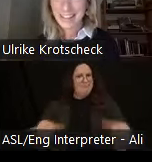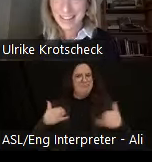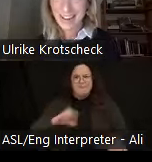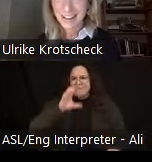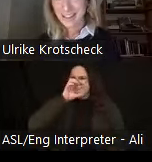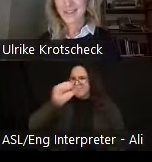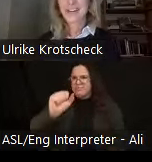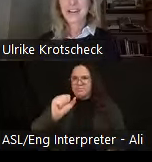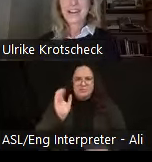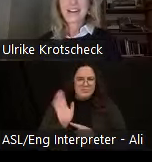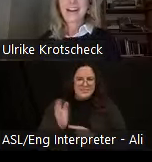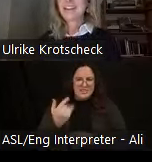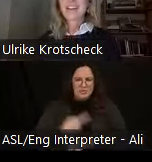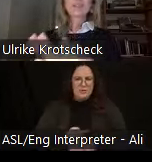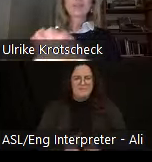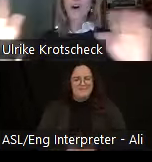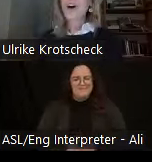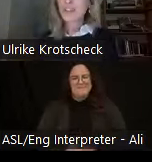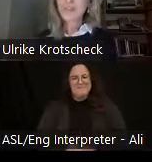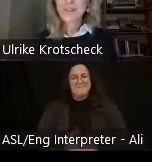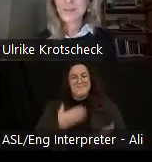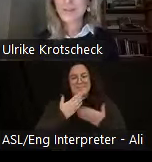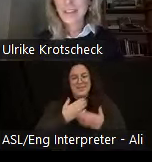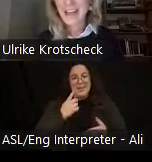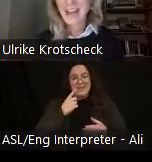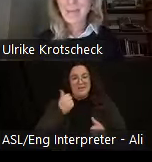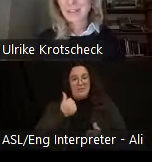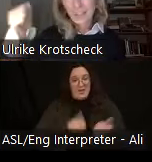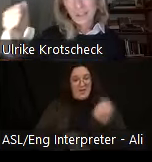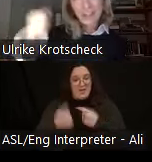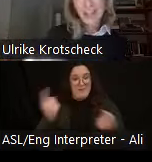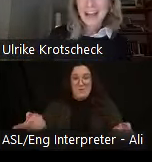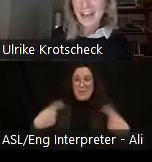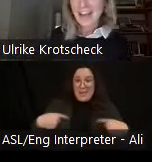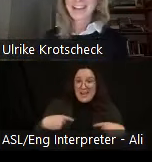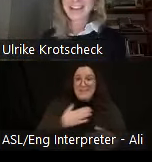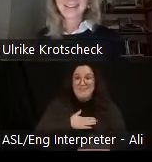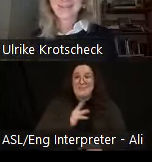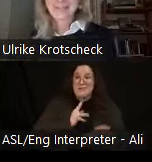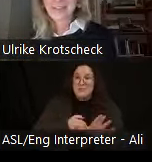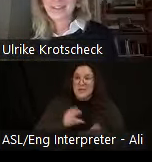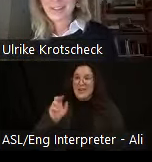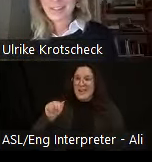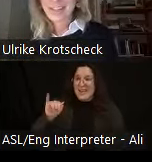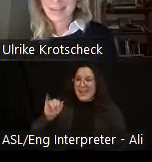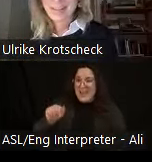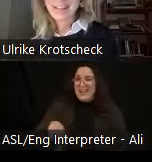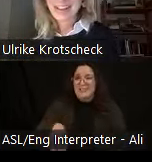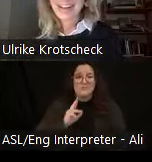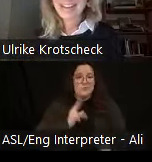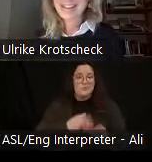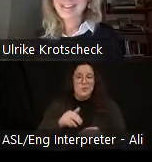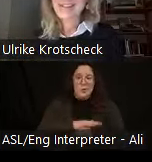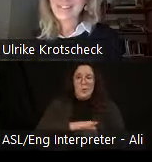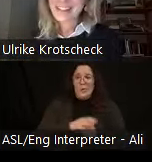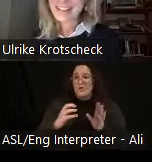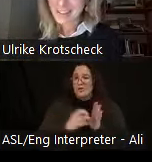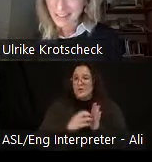and engaging talk. So, and thanks to all of you who came. Please join the AIA, join your local chapter,